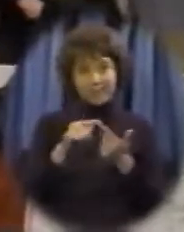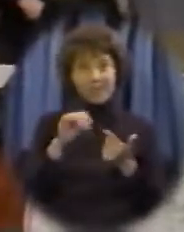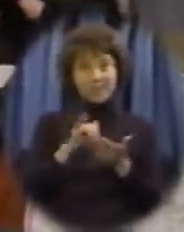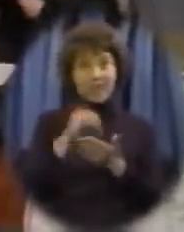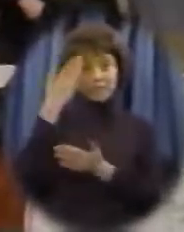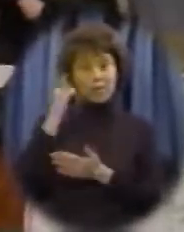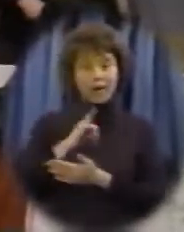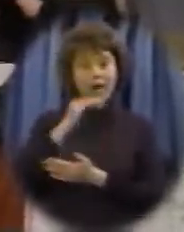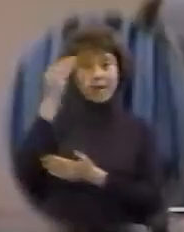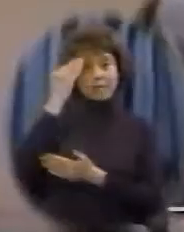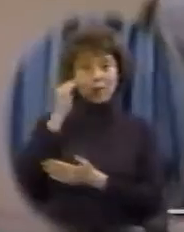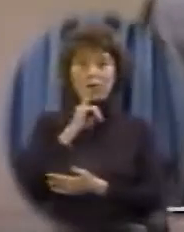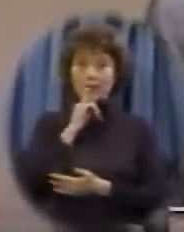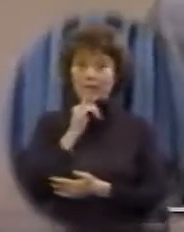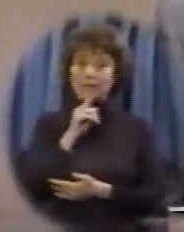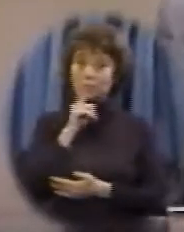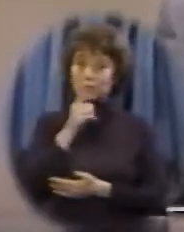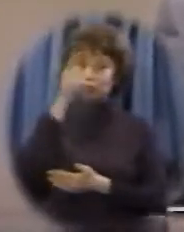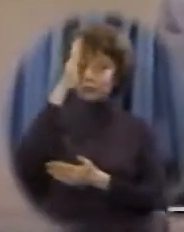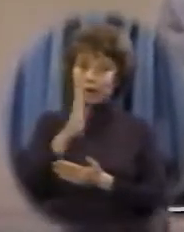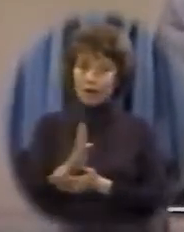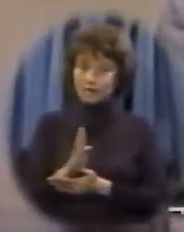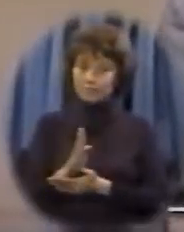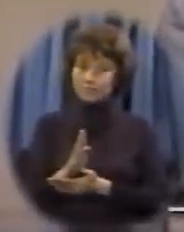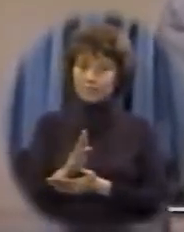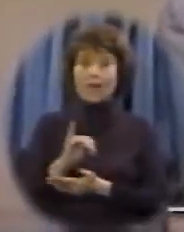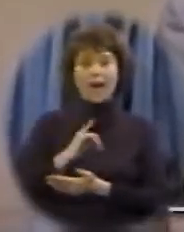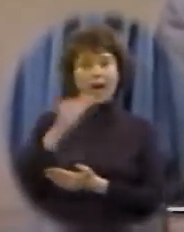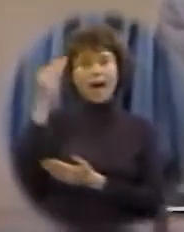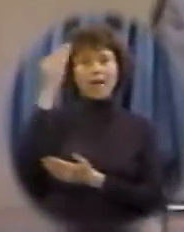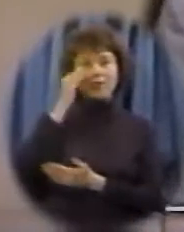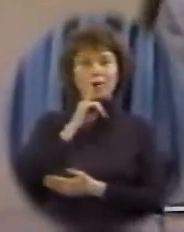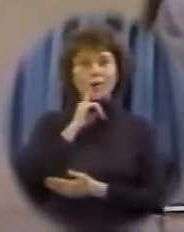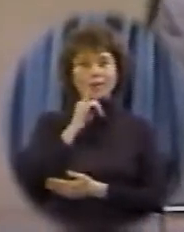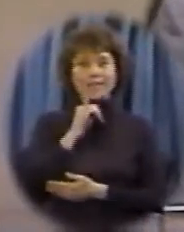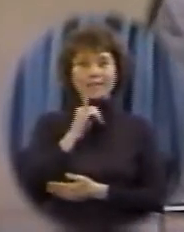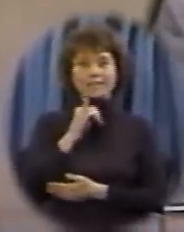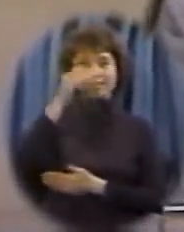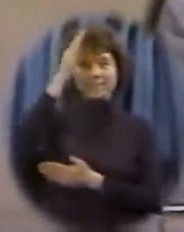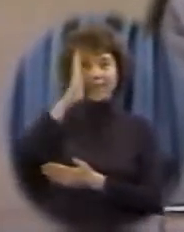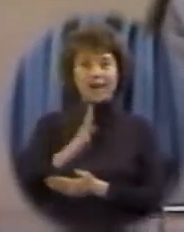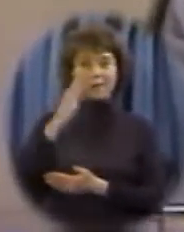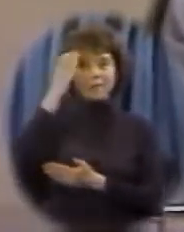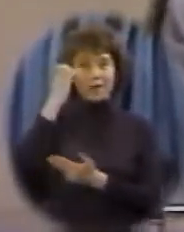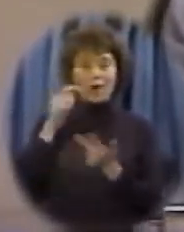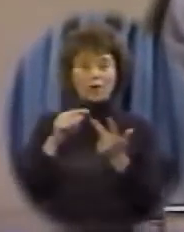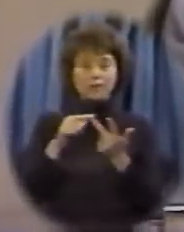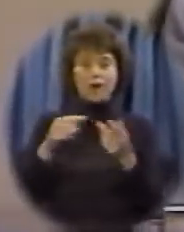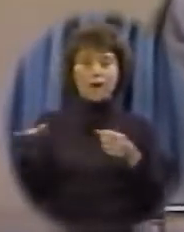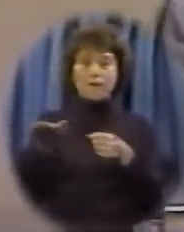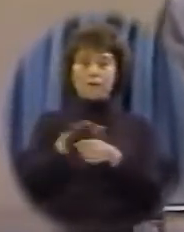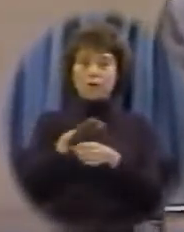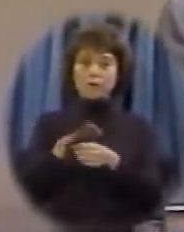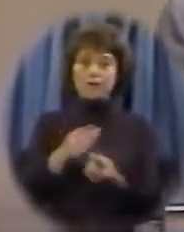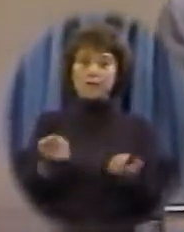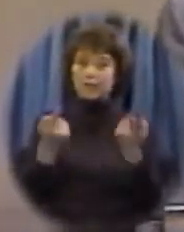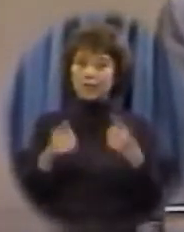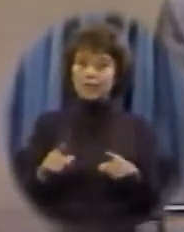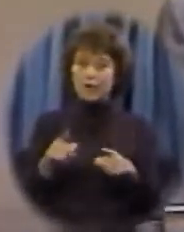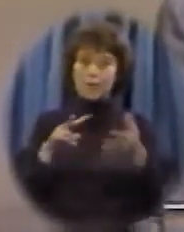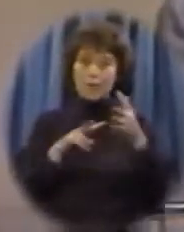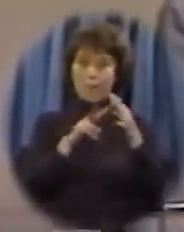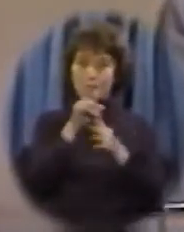another thing, my friend. I'm going to tell you another thing. I know there is a God because of fulfilled prophecy. Prophecy is the writing of history